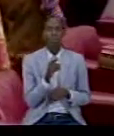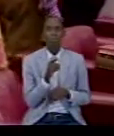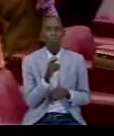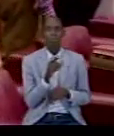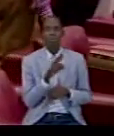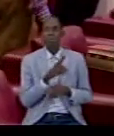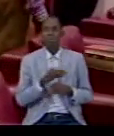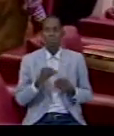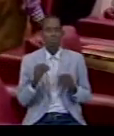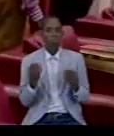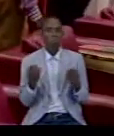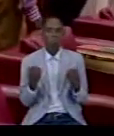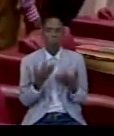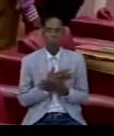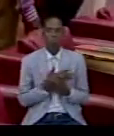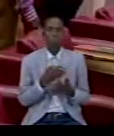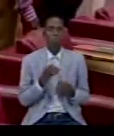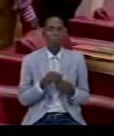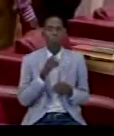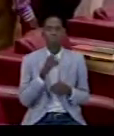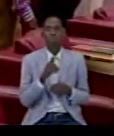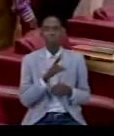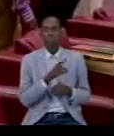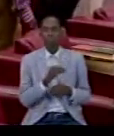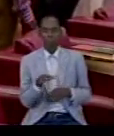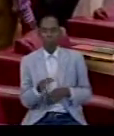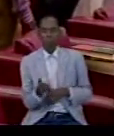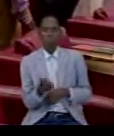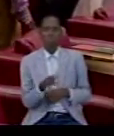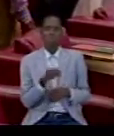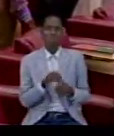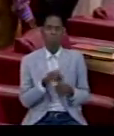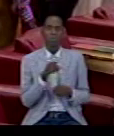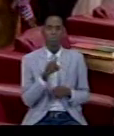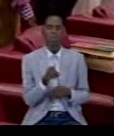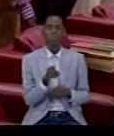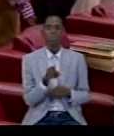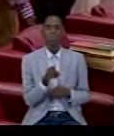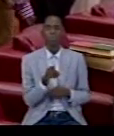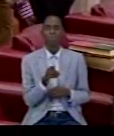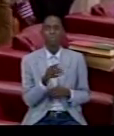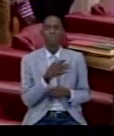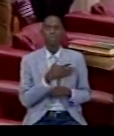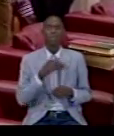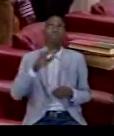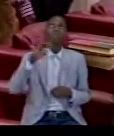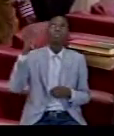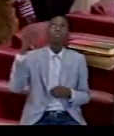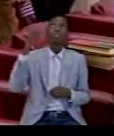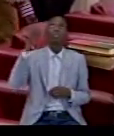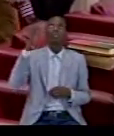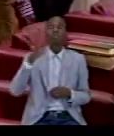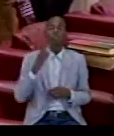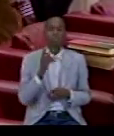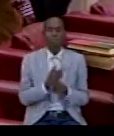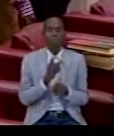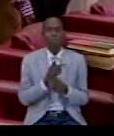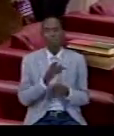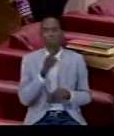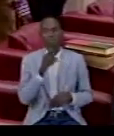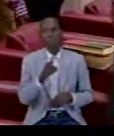no shaking, no compromise. And the grace of God preserved